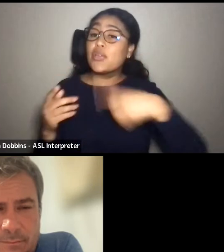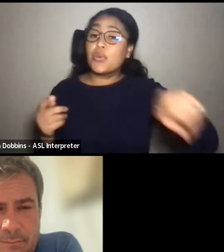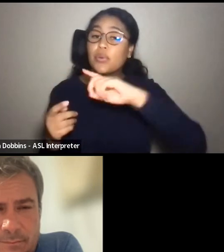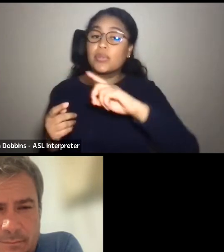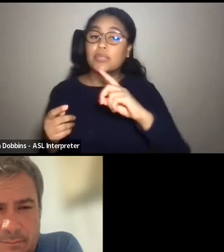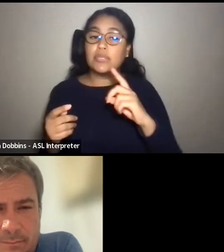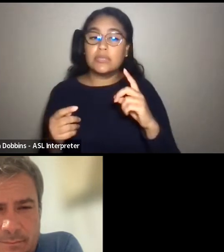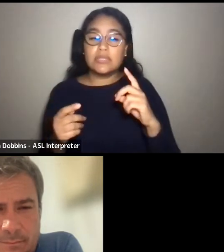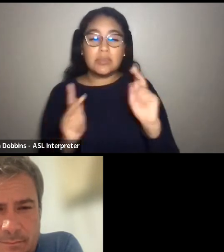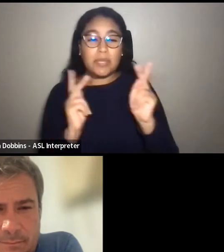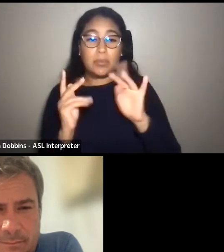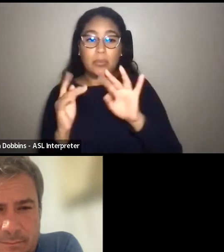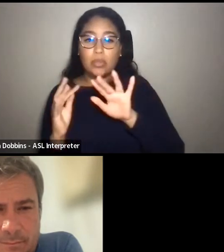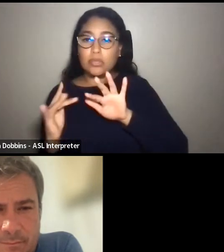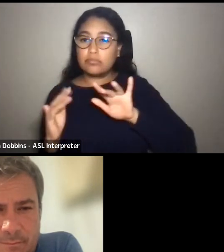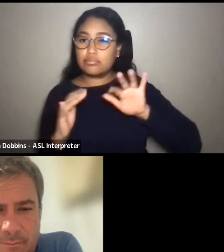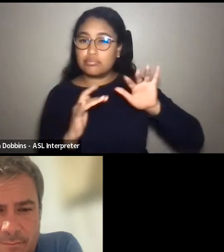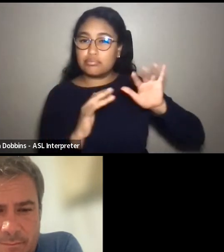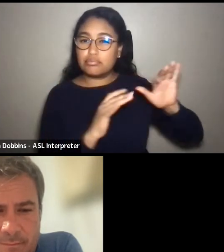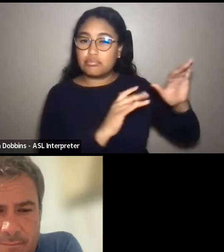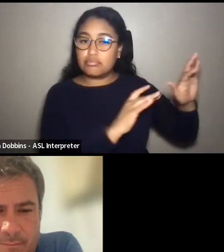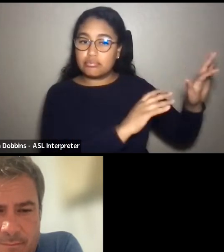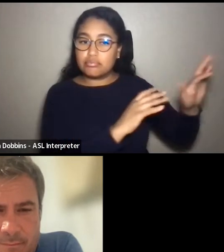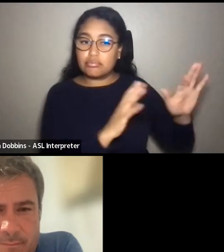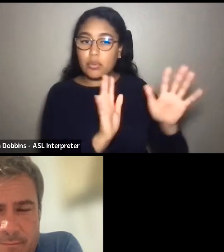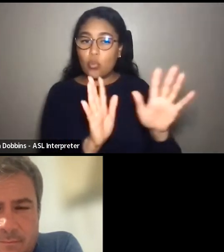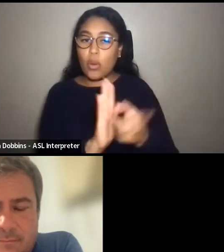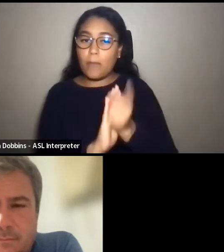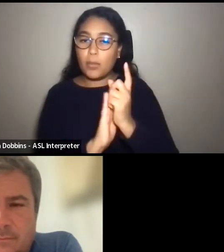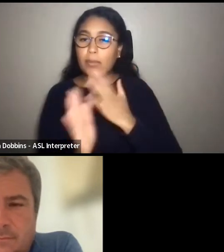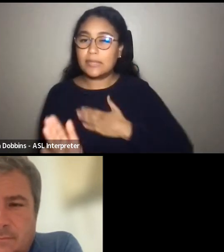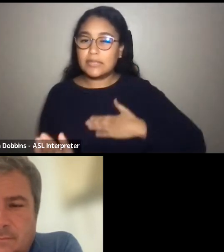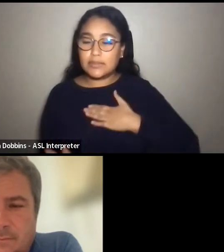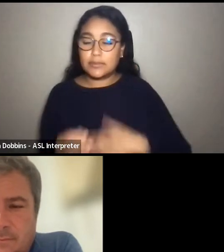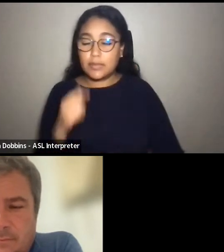people exit. Yeah, no, that's fine. Yeah.